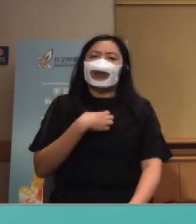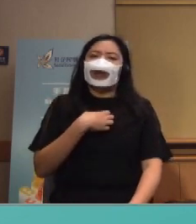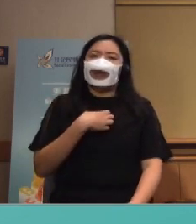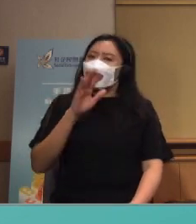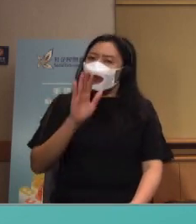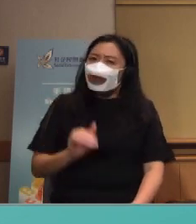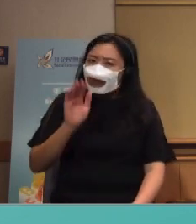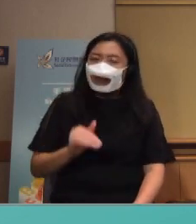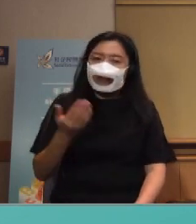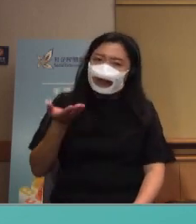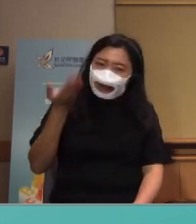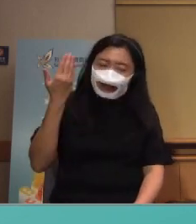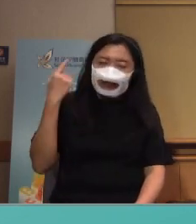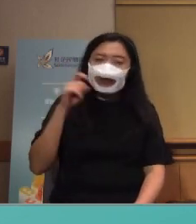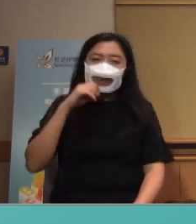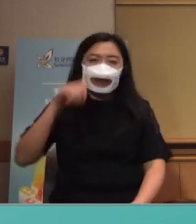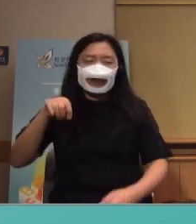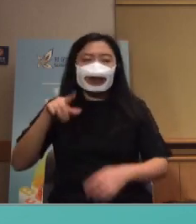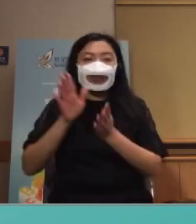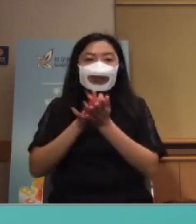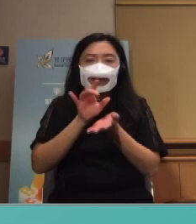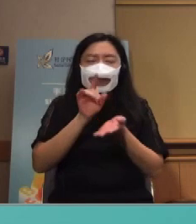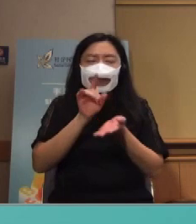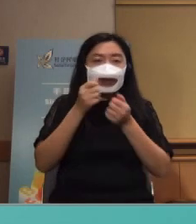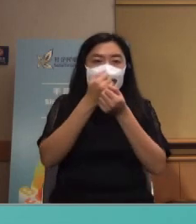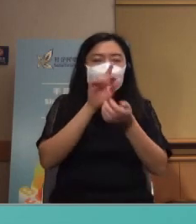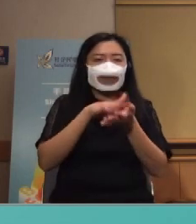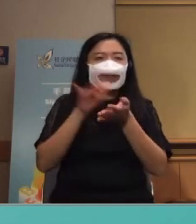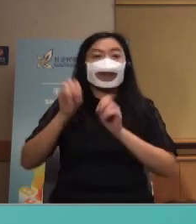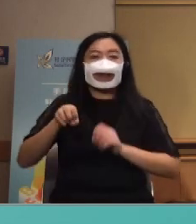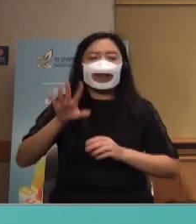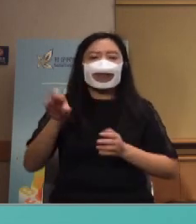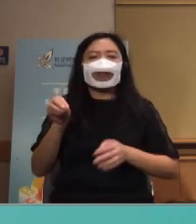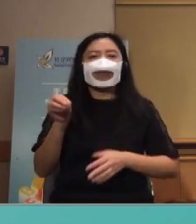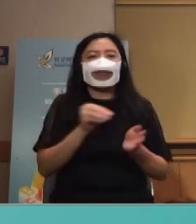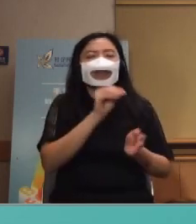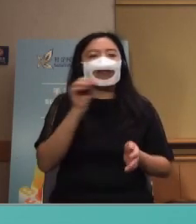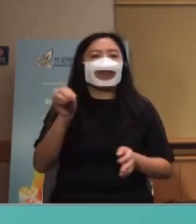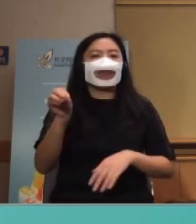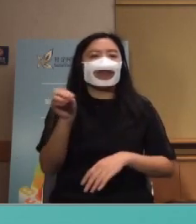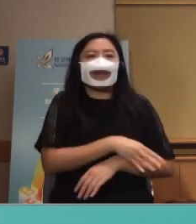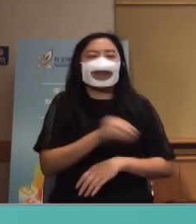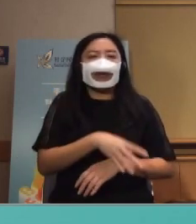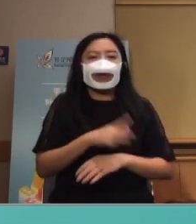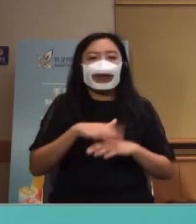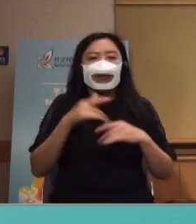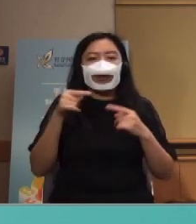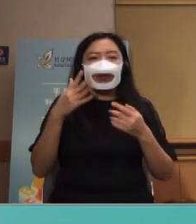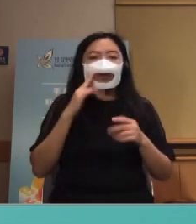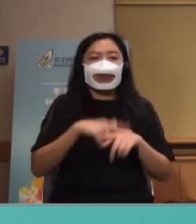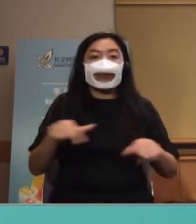5 billion people or even 100 million people to come on board. And that's kind of why we think, we're building something that's a lot better.